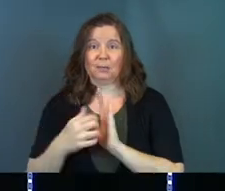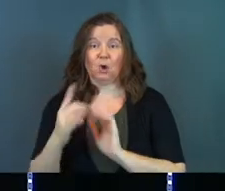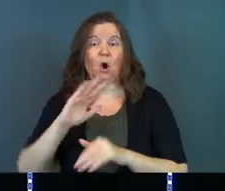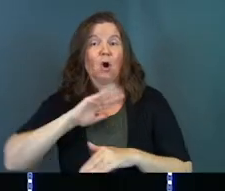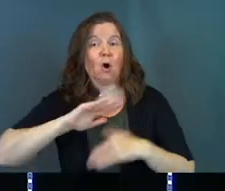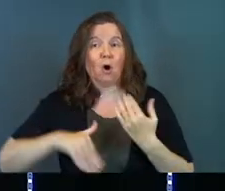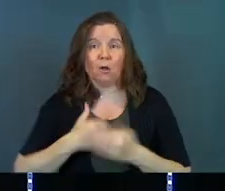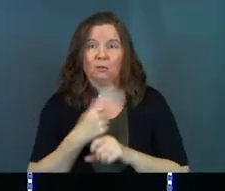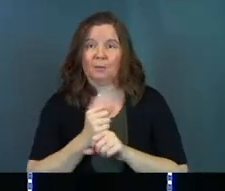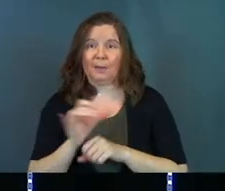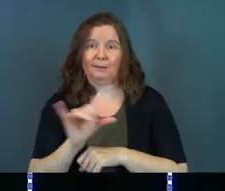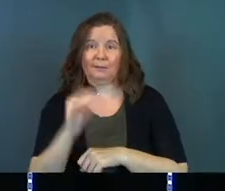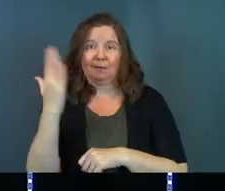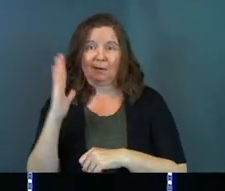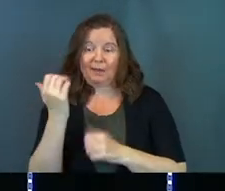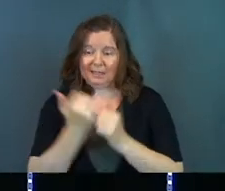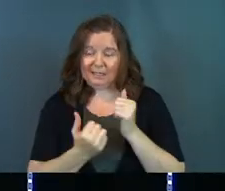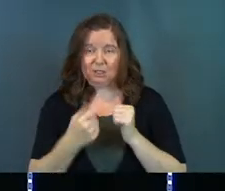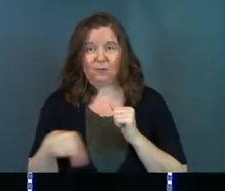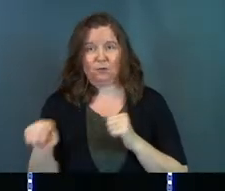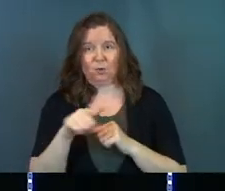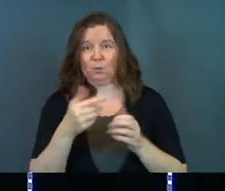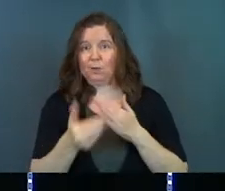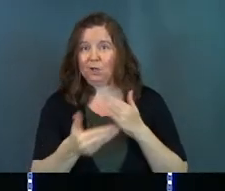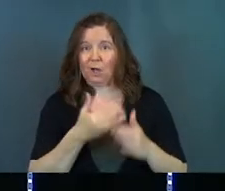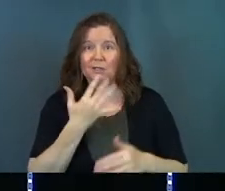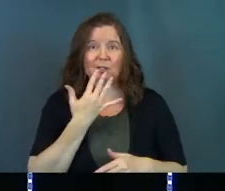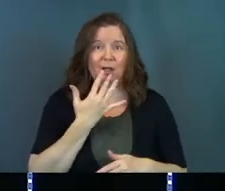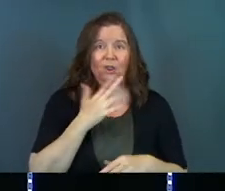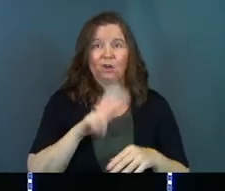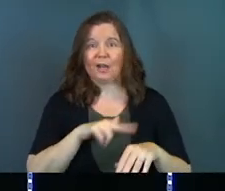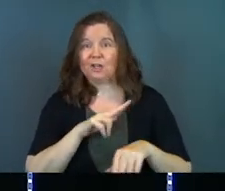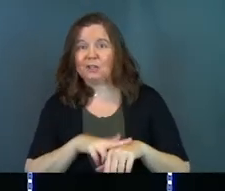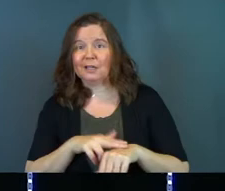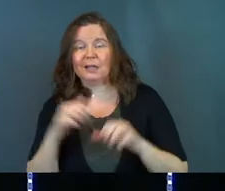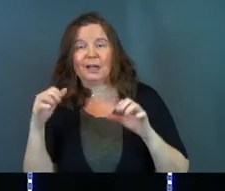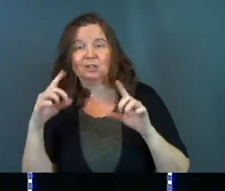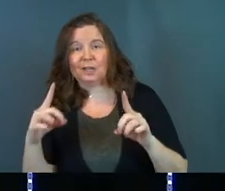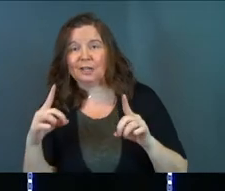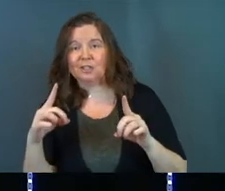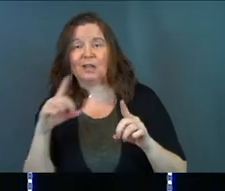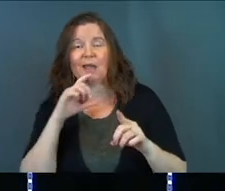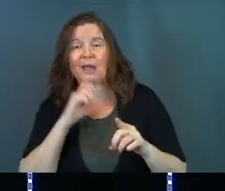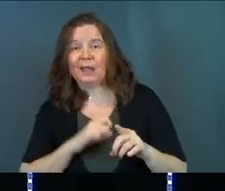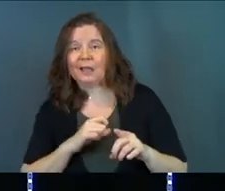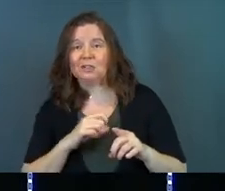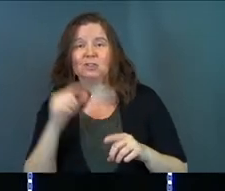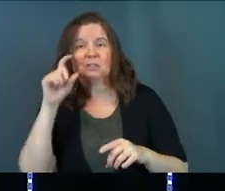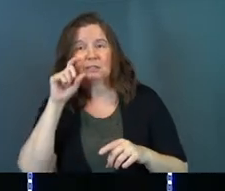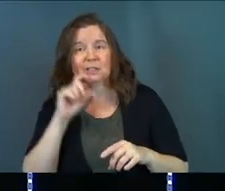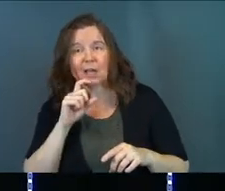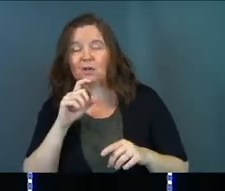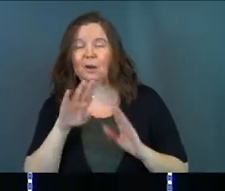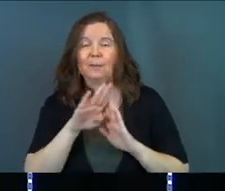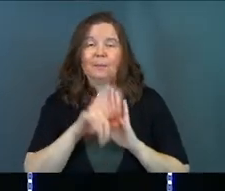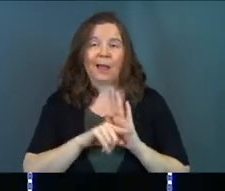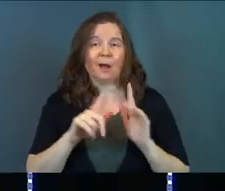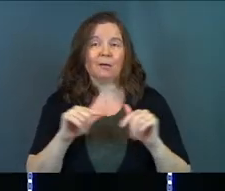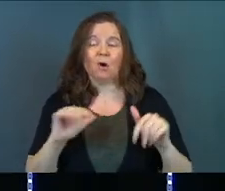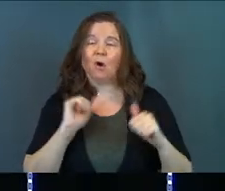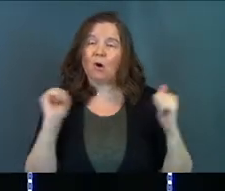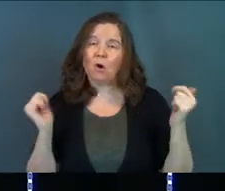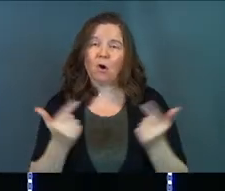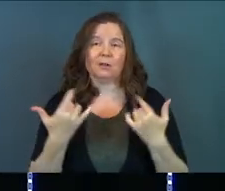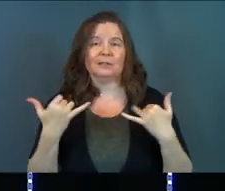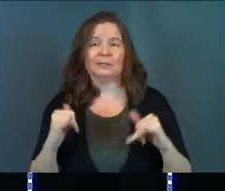the image of God. Every one of you, regardless of your color, nationality, education, age, gender, background, all of